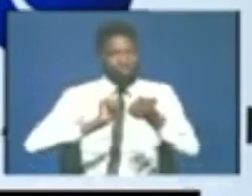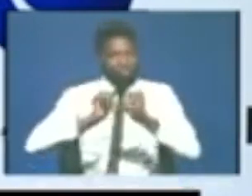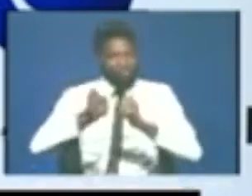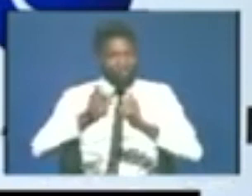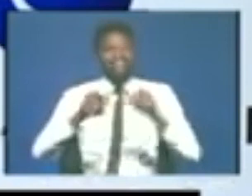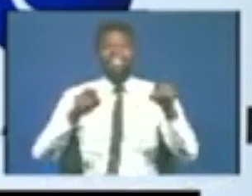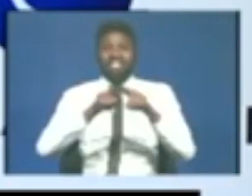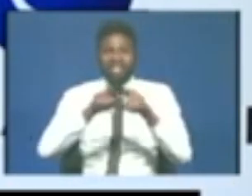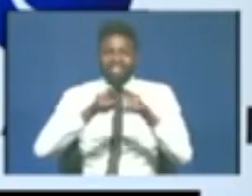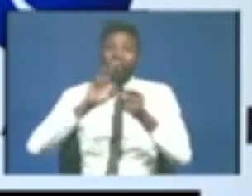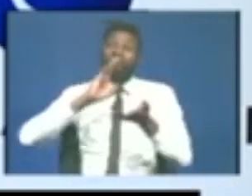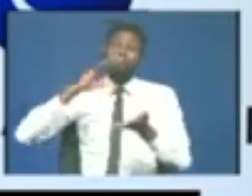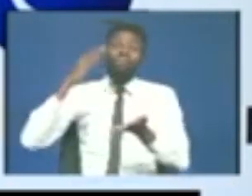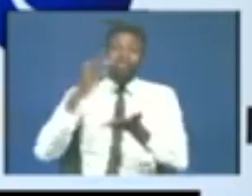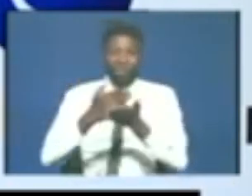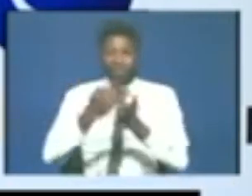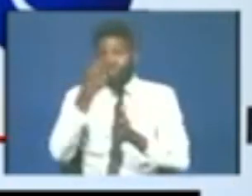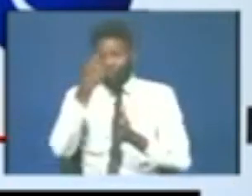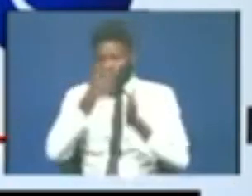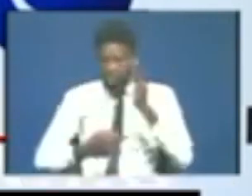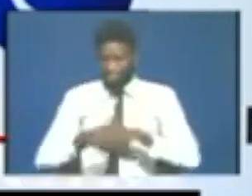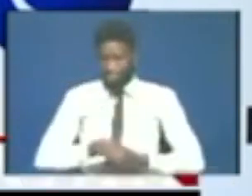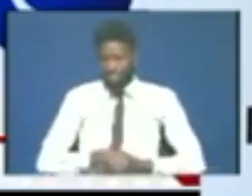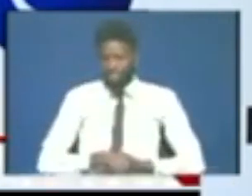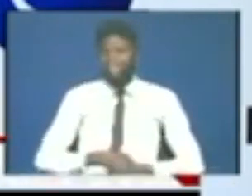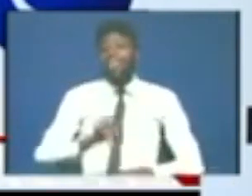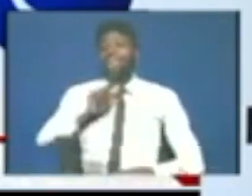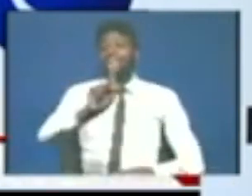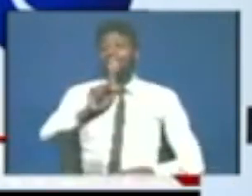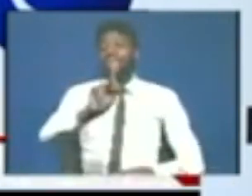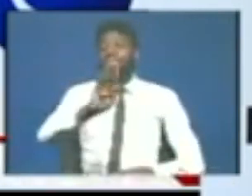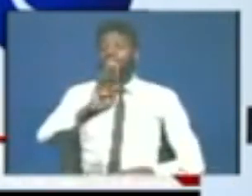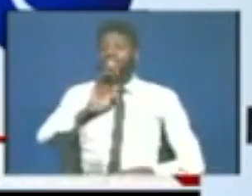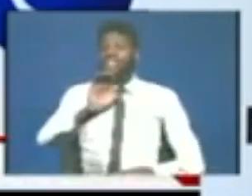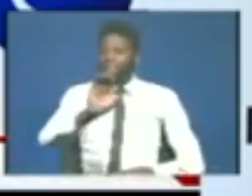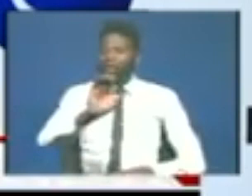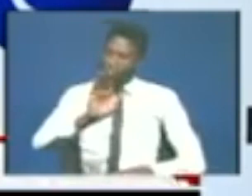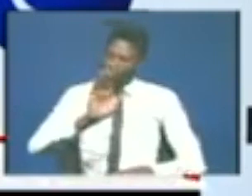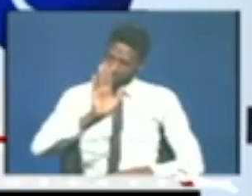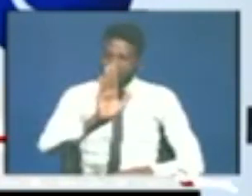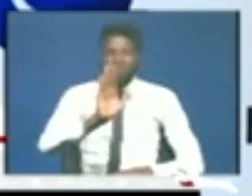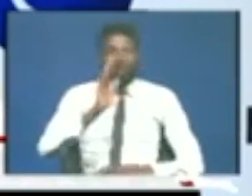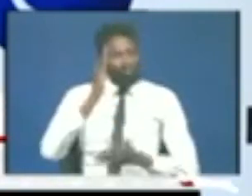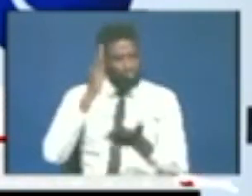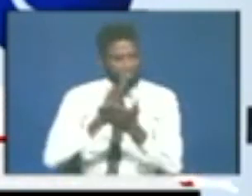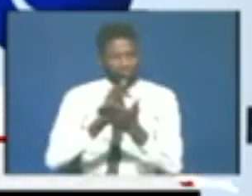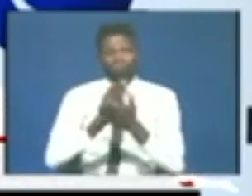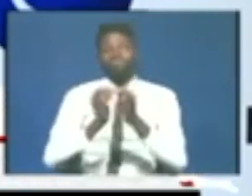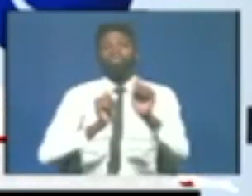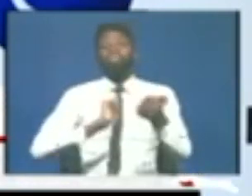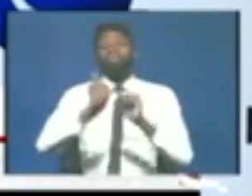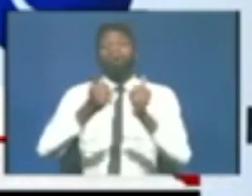confirm that this KBC is your true sports partner. We